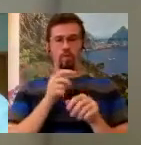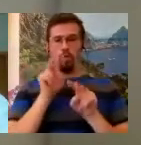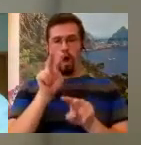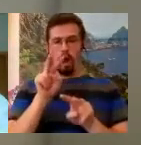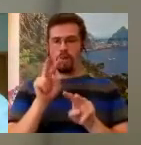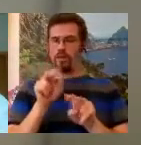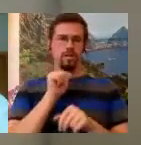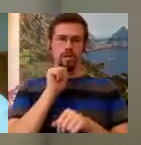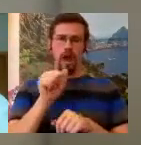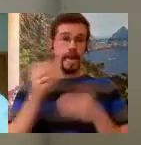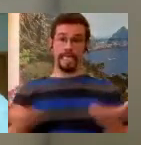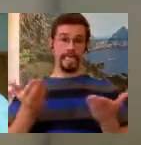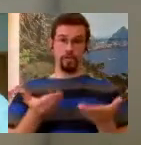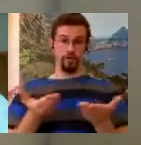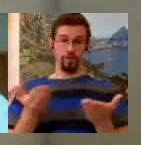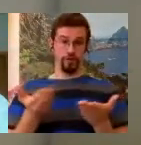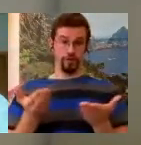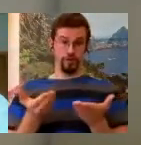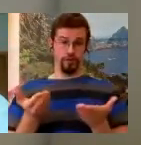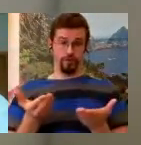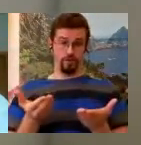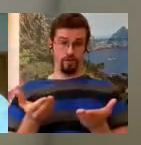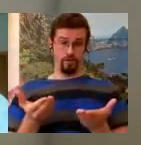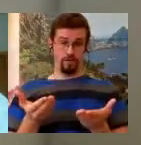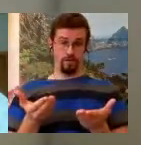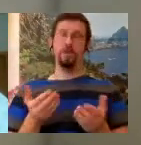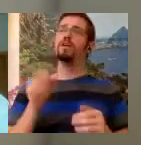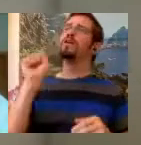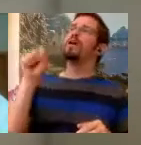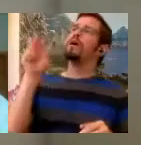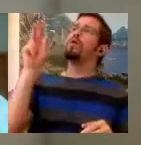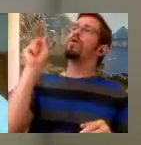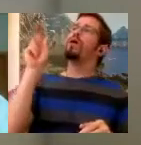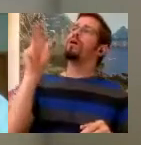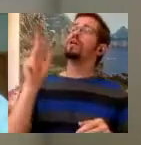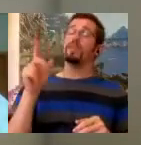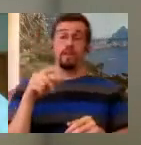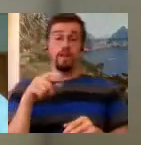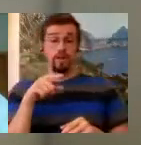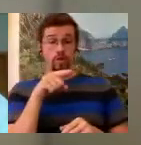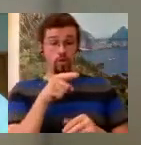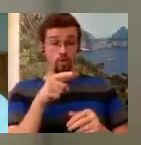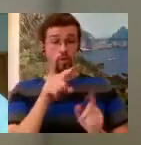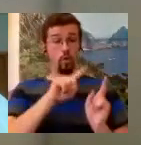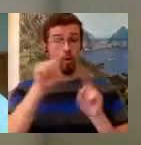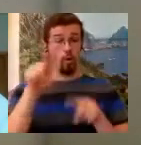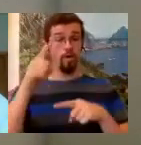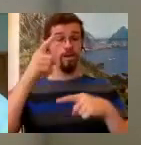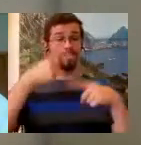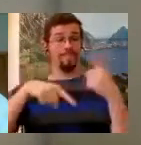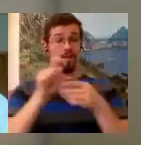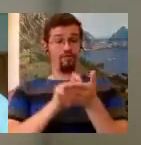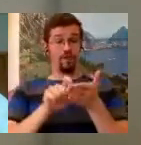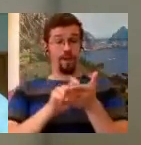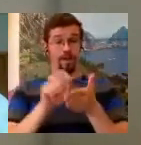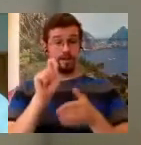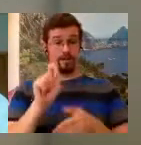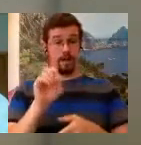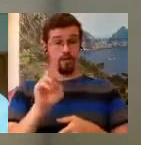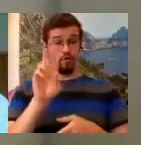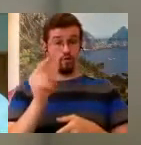being here in the presentation. Yes, okay. If you went to SignWriting, if you leave the Google Hangout and go